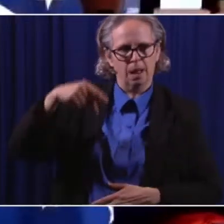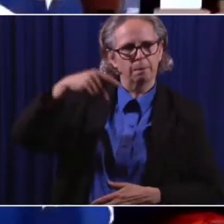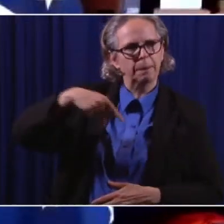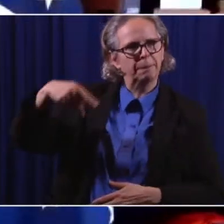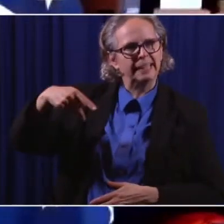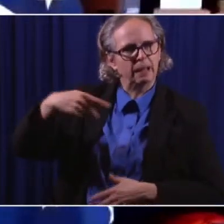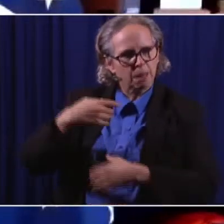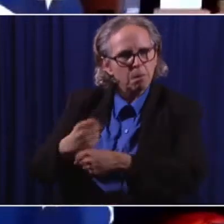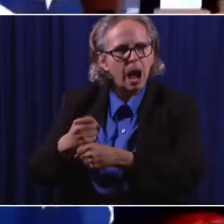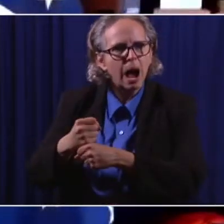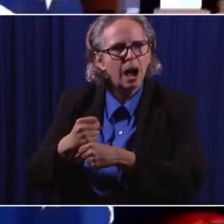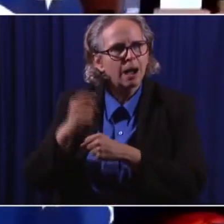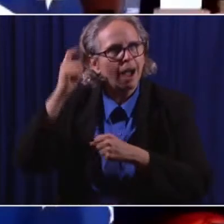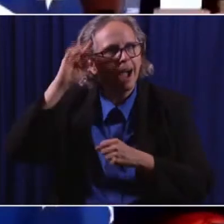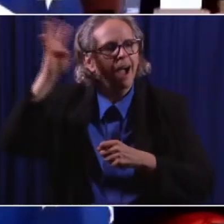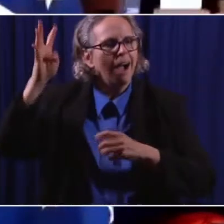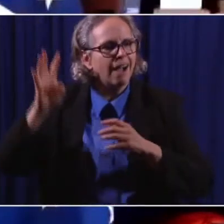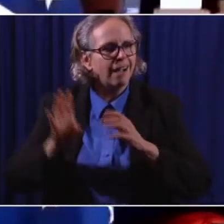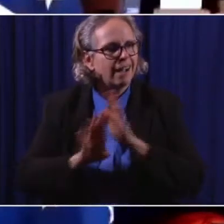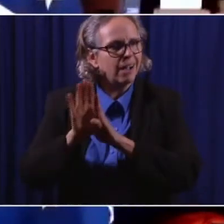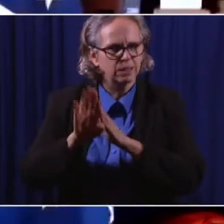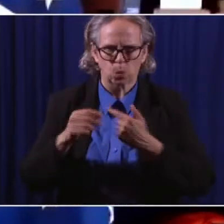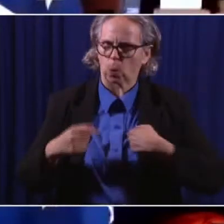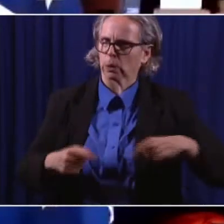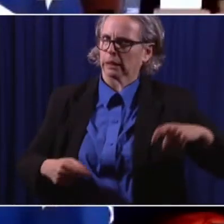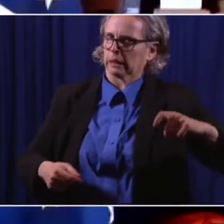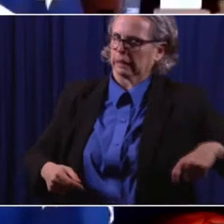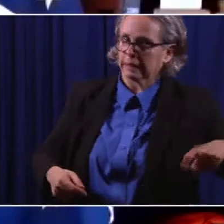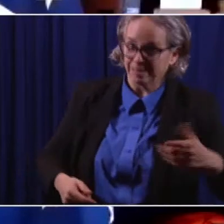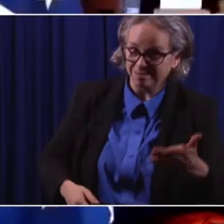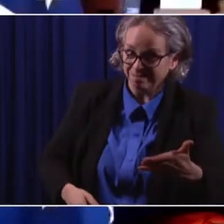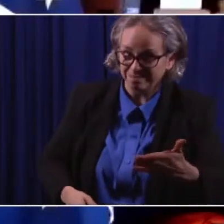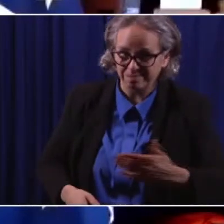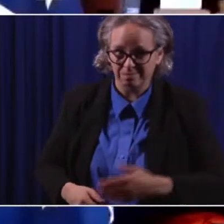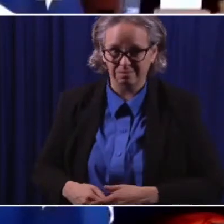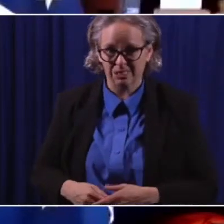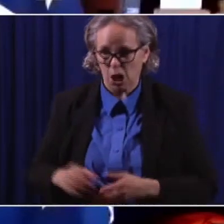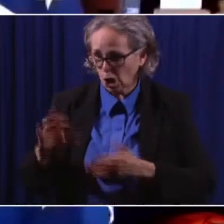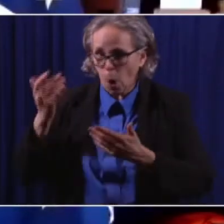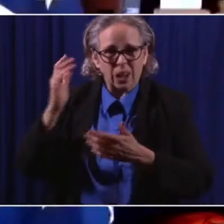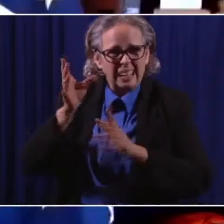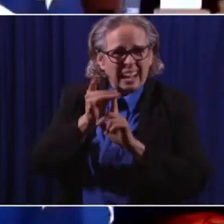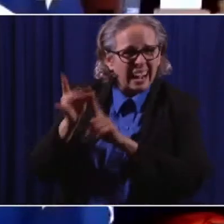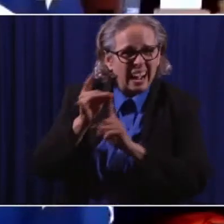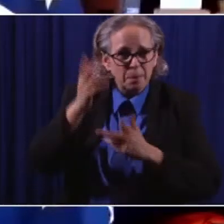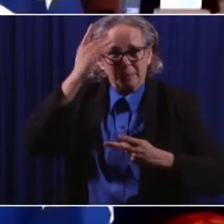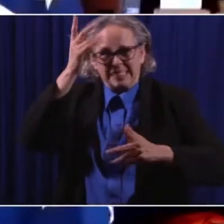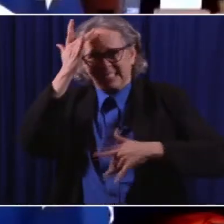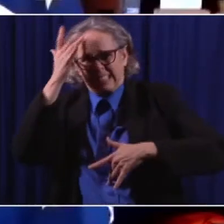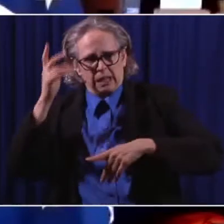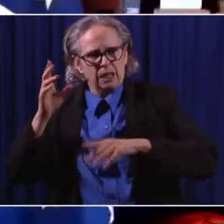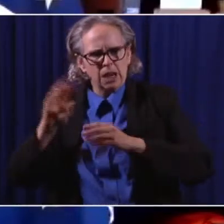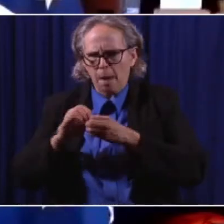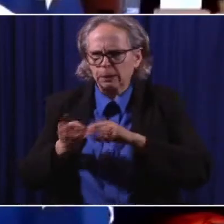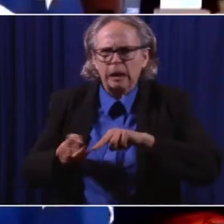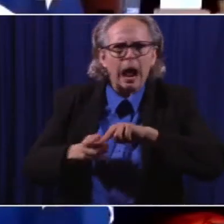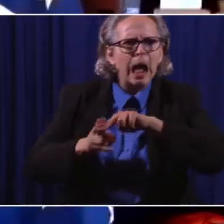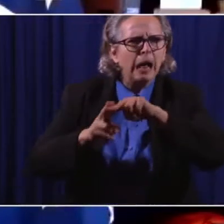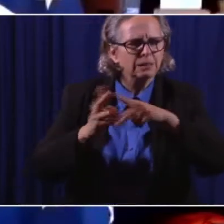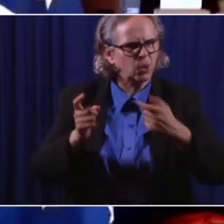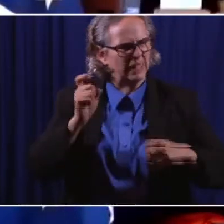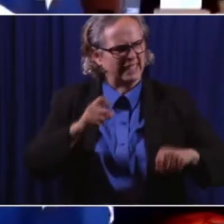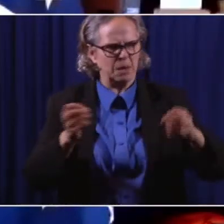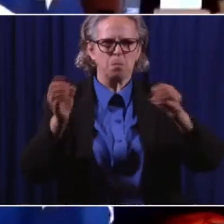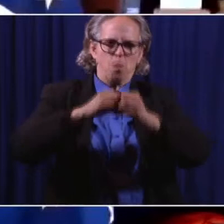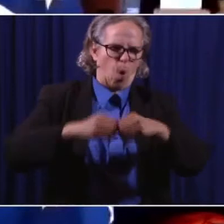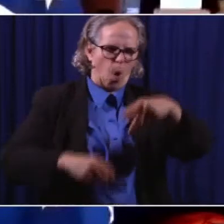of, particularly as the virus resurges, and maybe as we have a vaccine coming sooner, we're going to have even more and more demand for